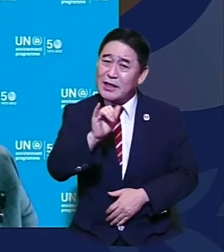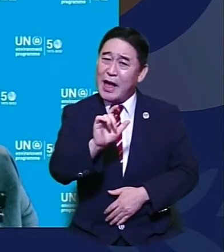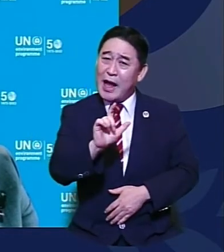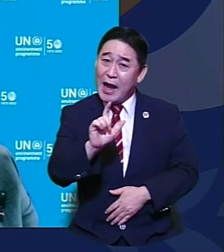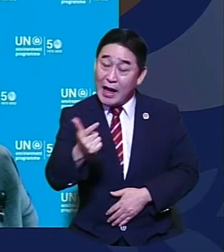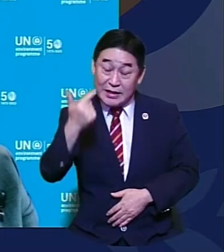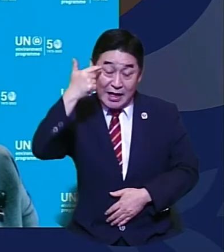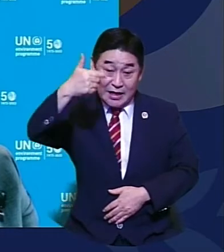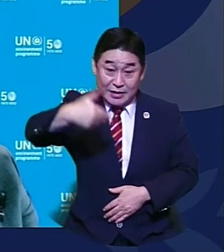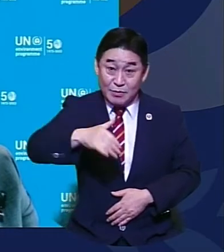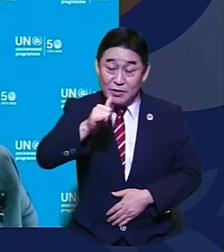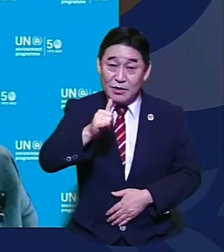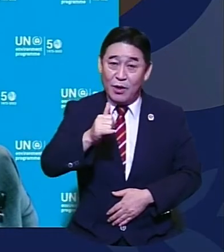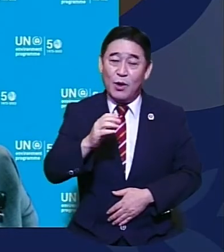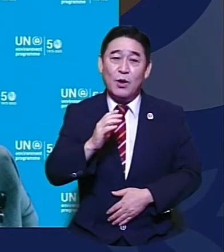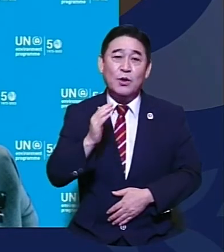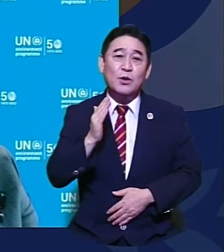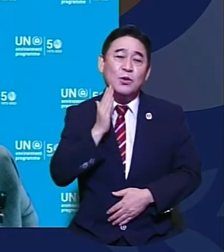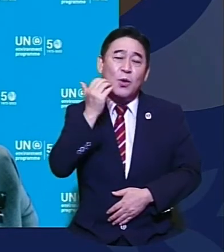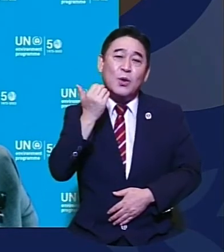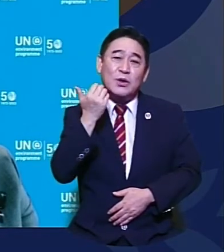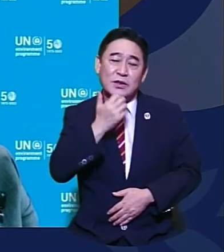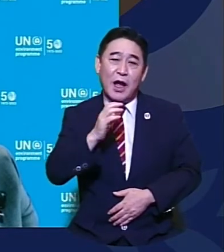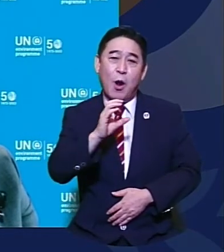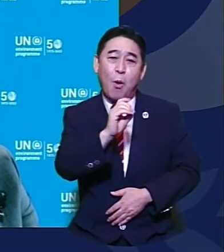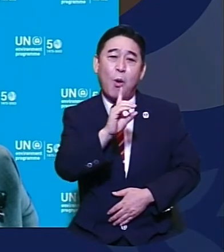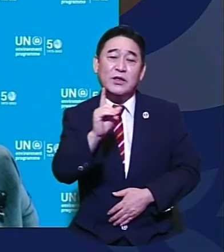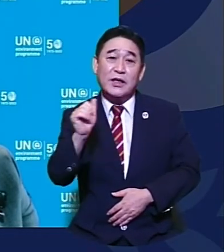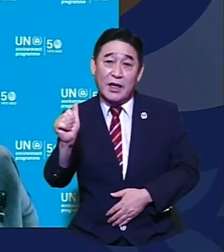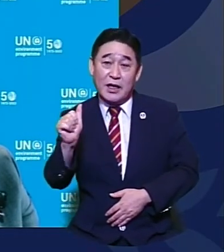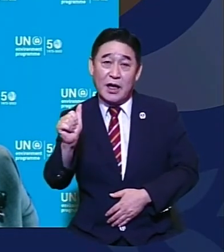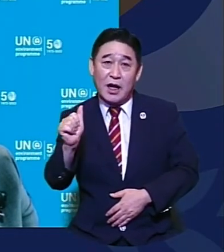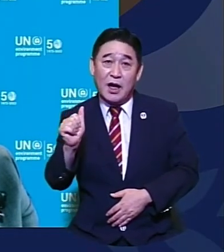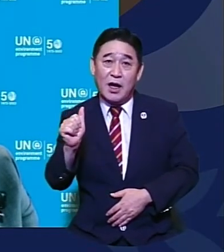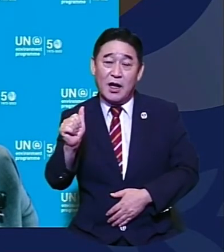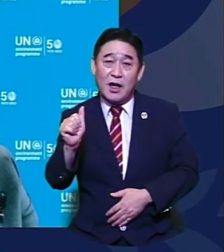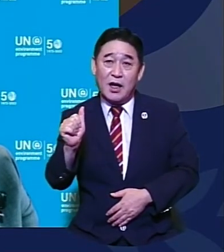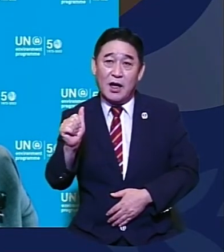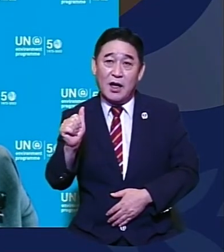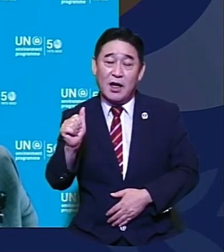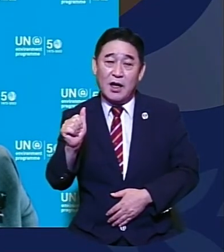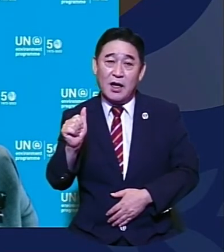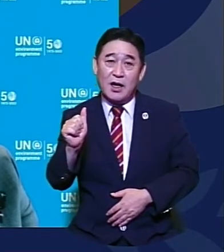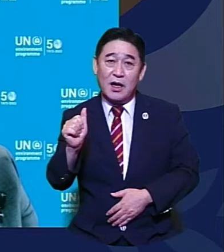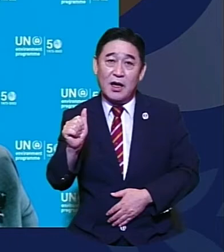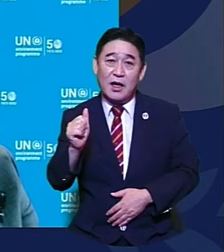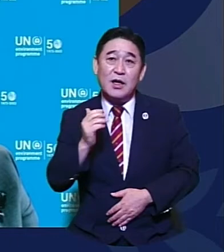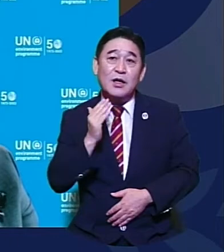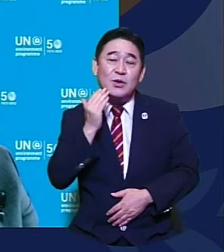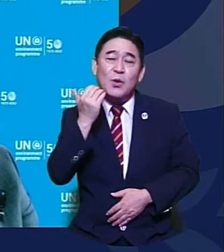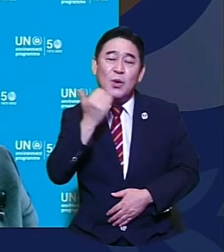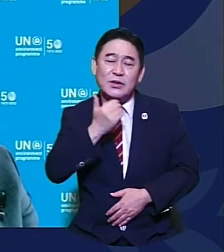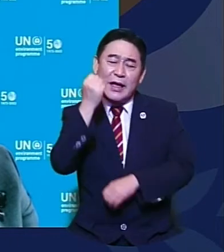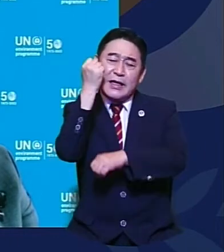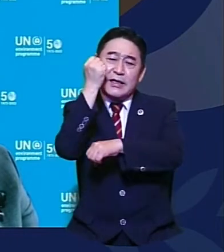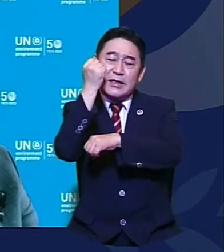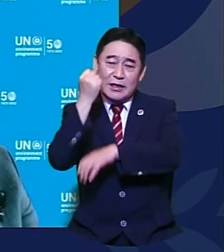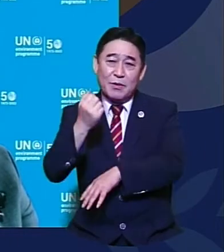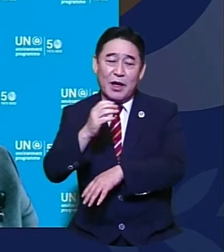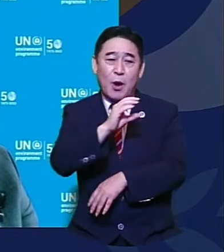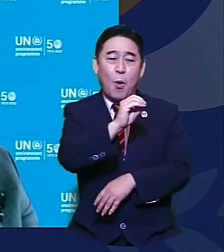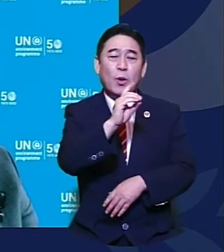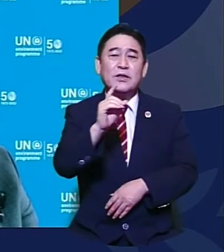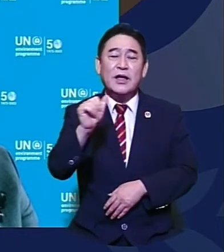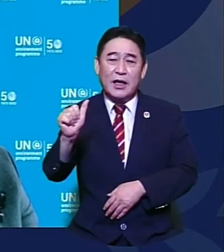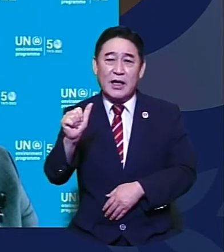green ODA has a much stronger point than green technology-based ODA is much stronger